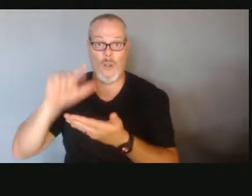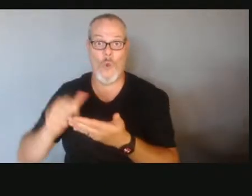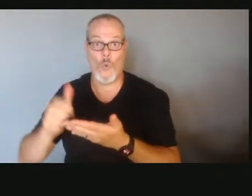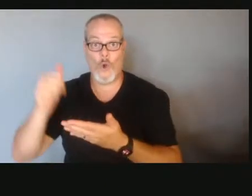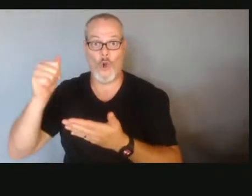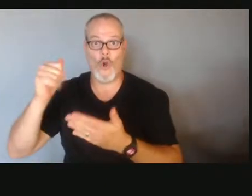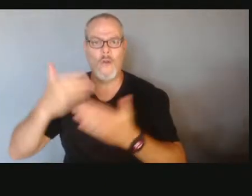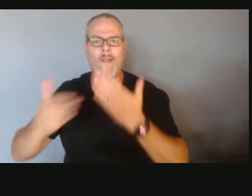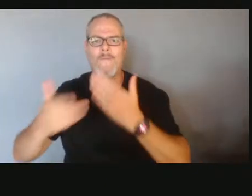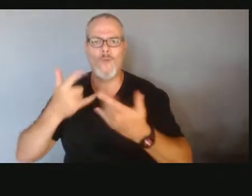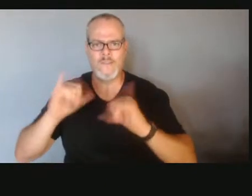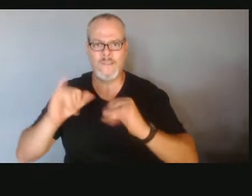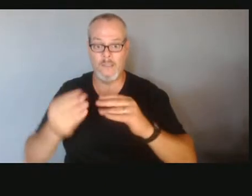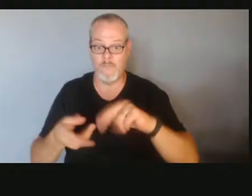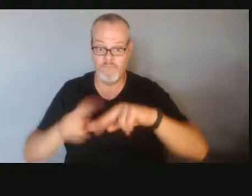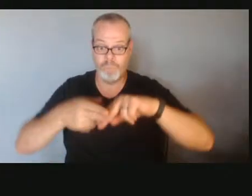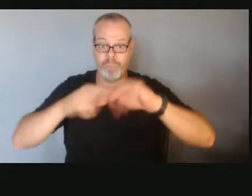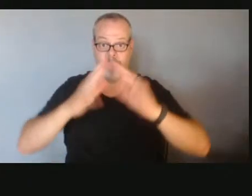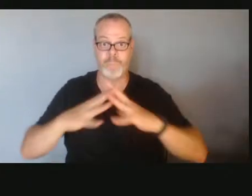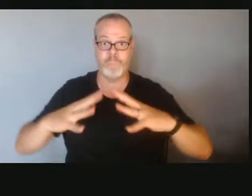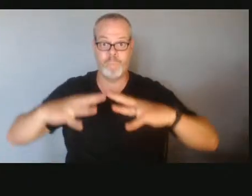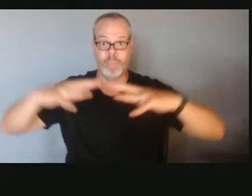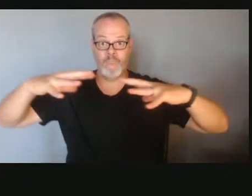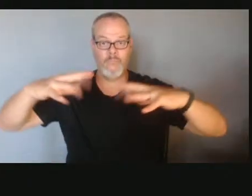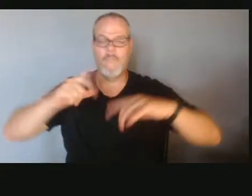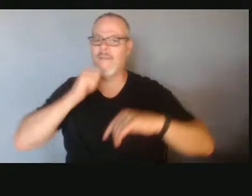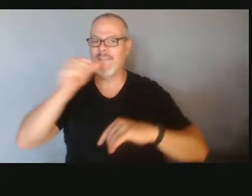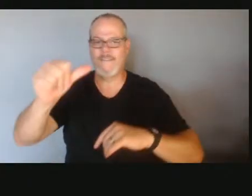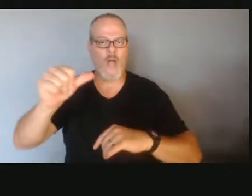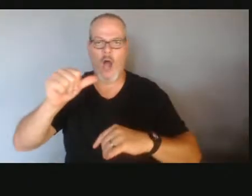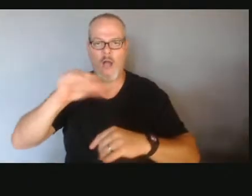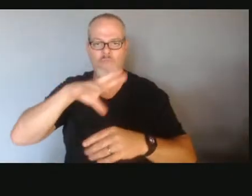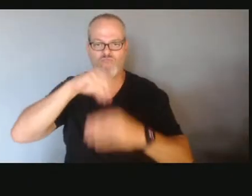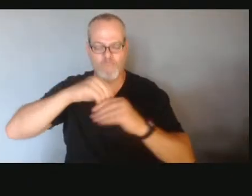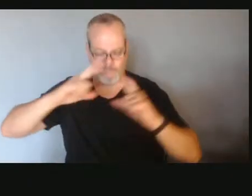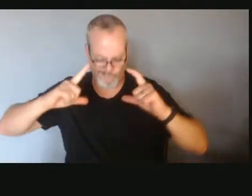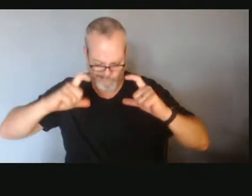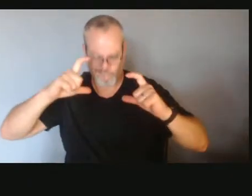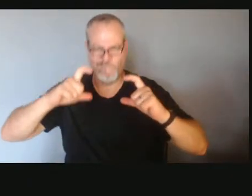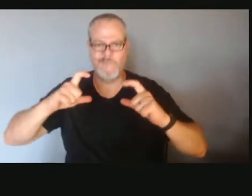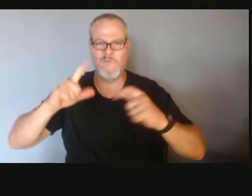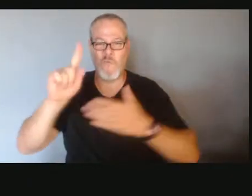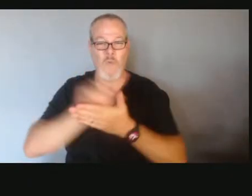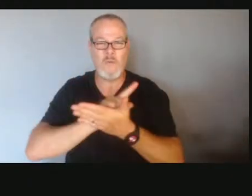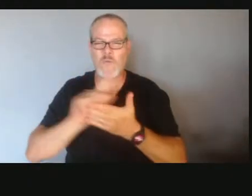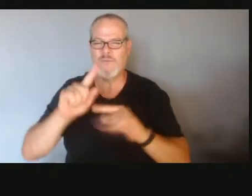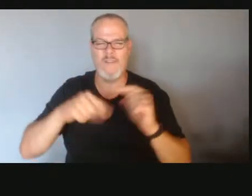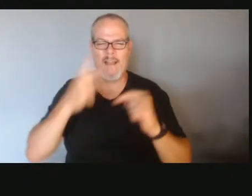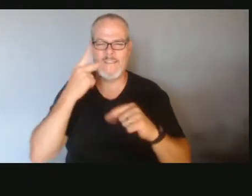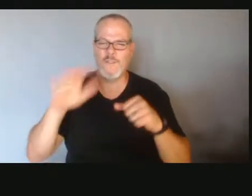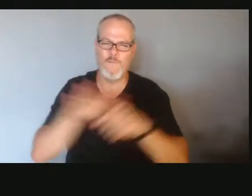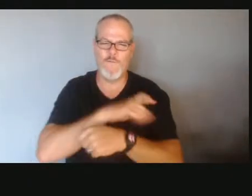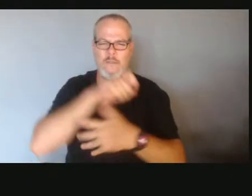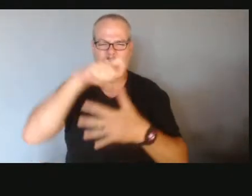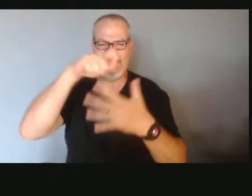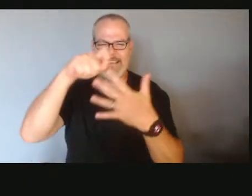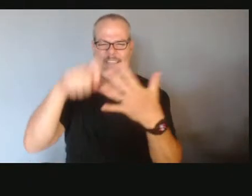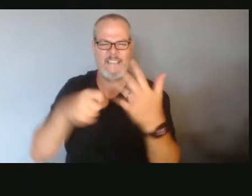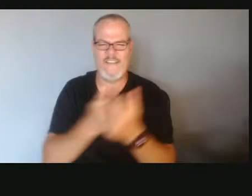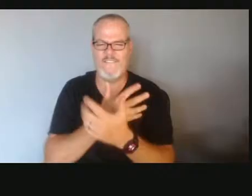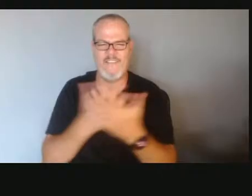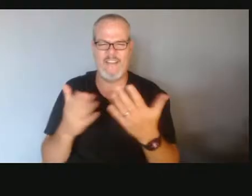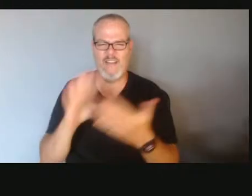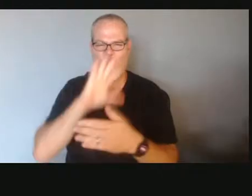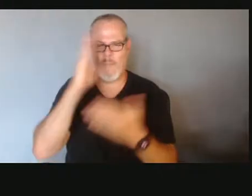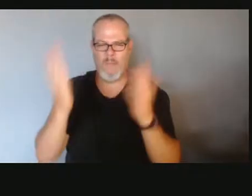up in between that is not captured when you snapshot a whole week. You can't get the detail day to day, depending exactly when your snap happens to